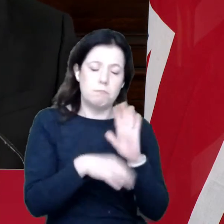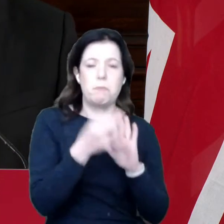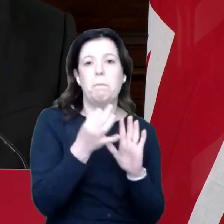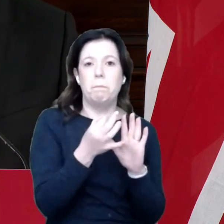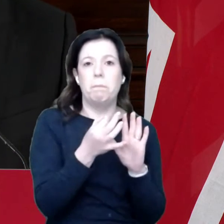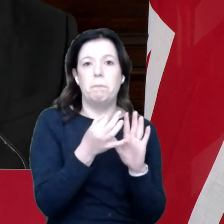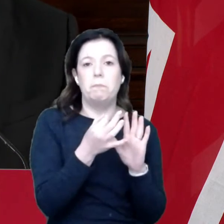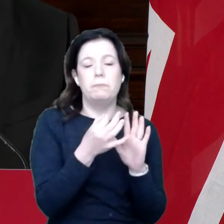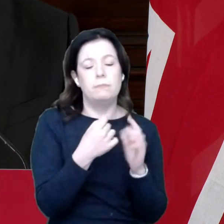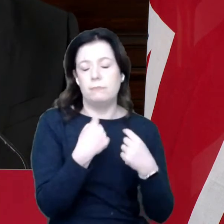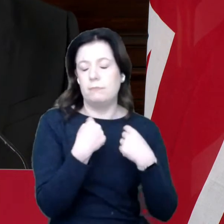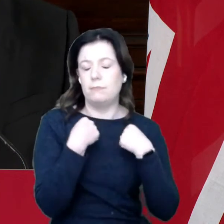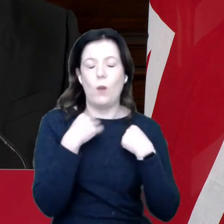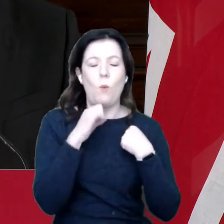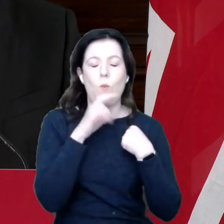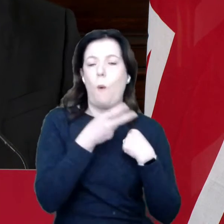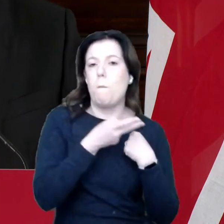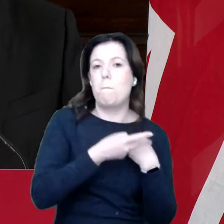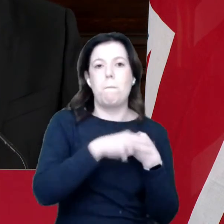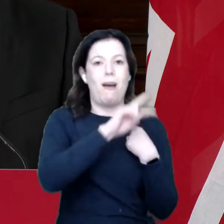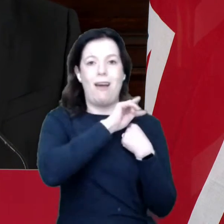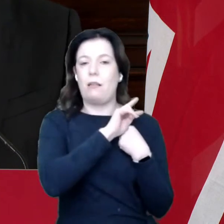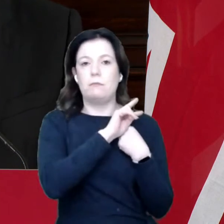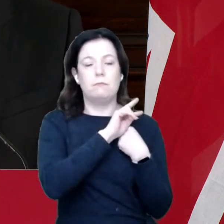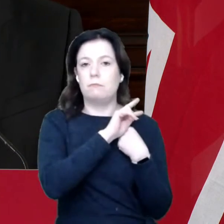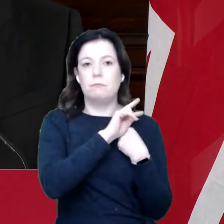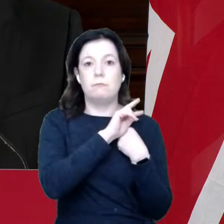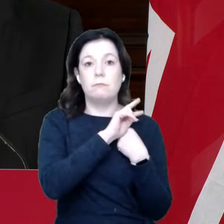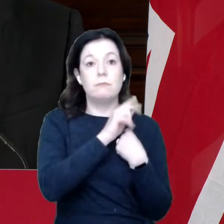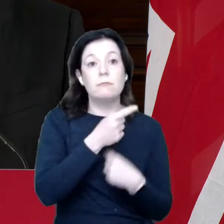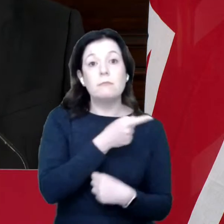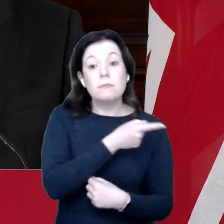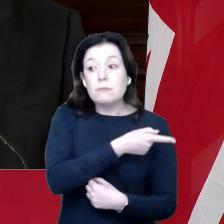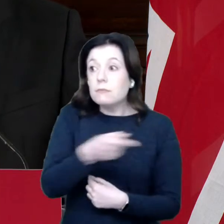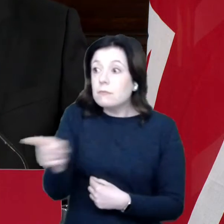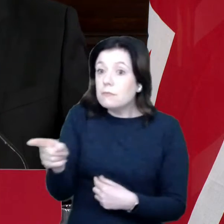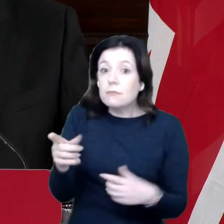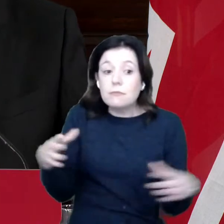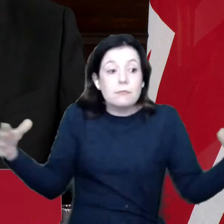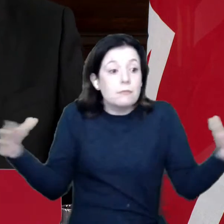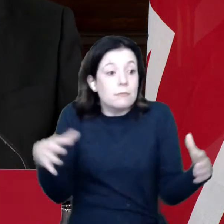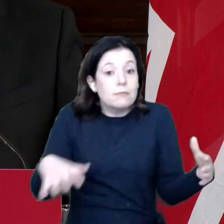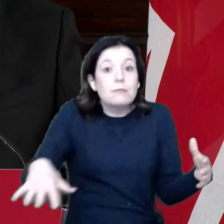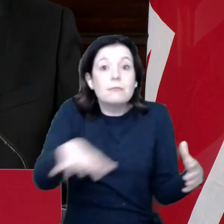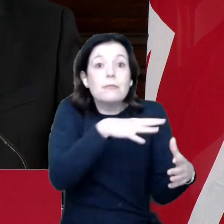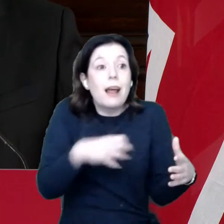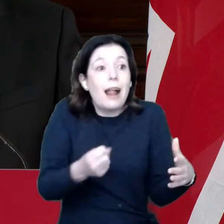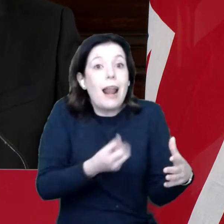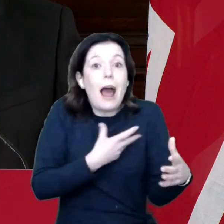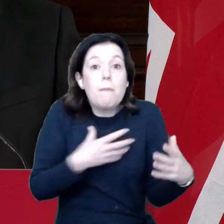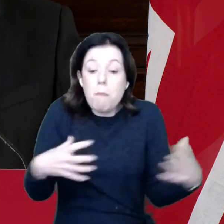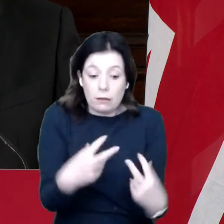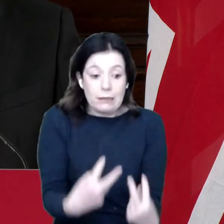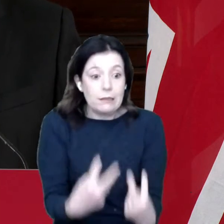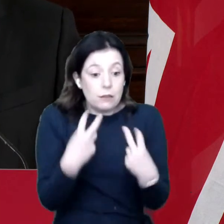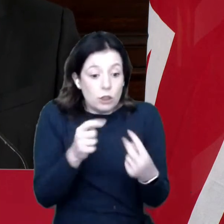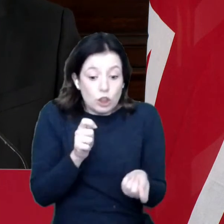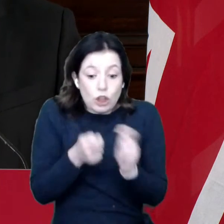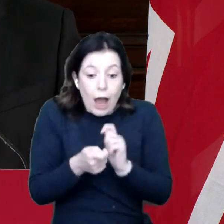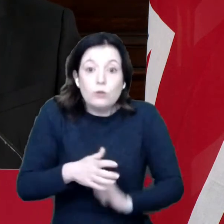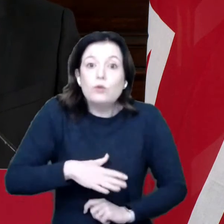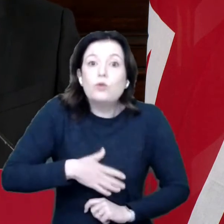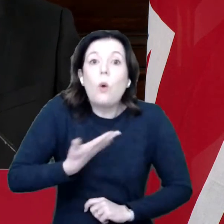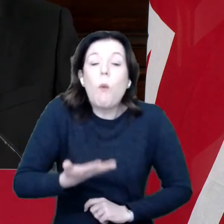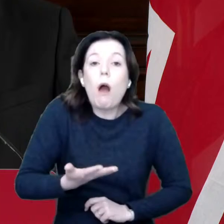Labour Party has changed. And if there's anyone in the Labour Party that doesn't like that change, then my message to them